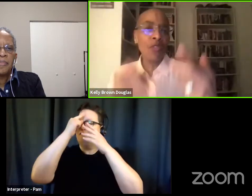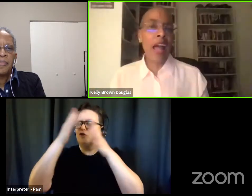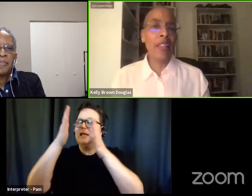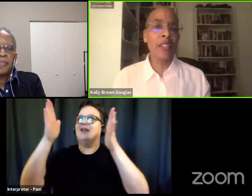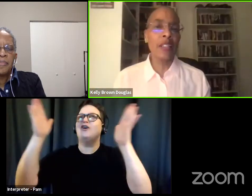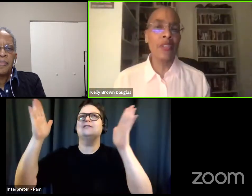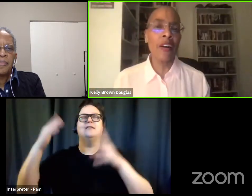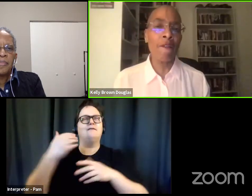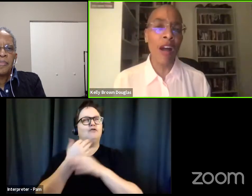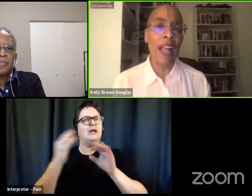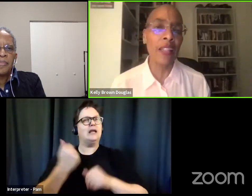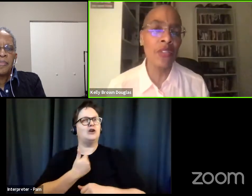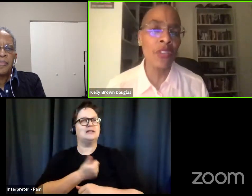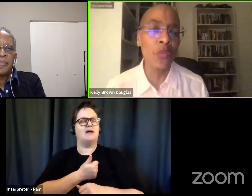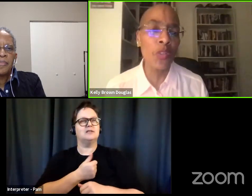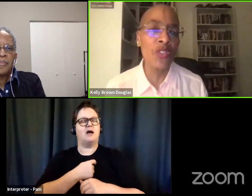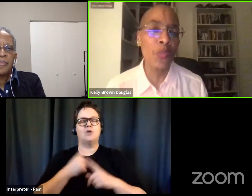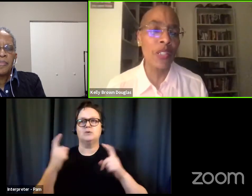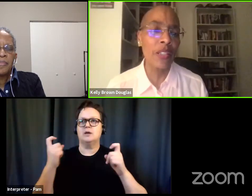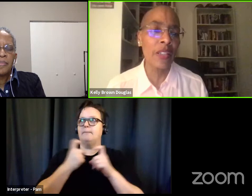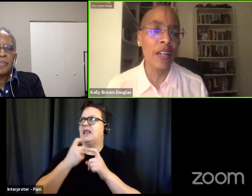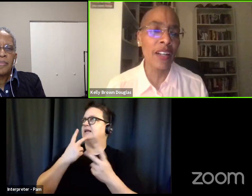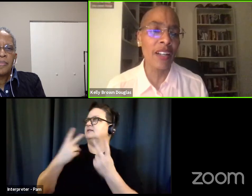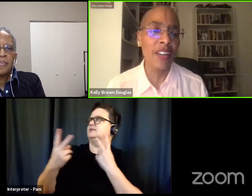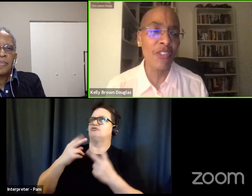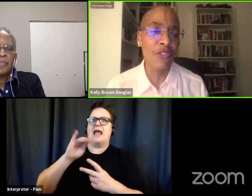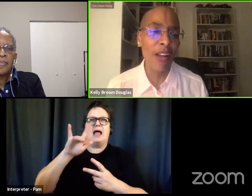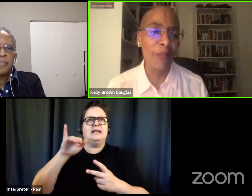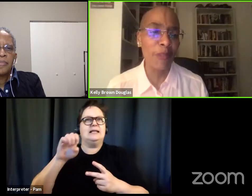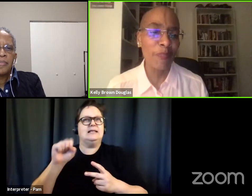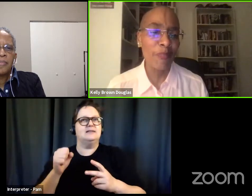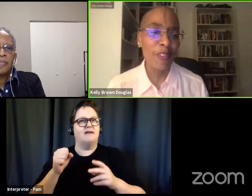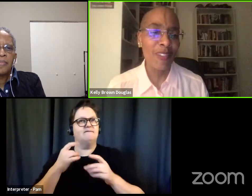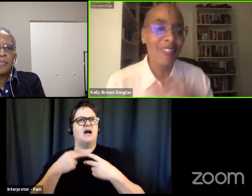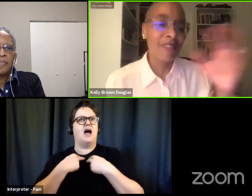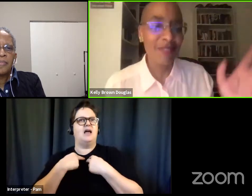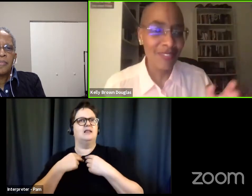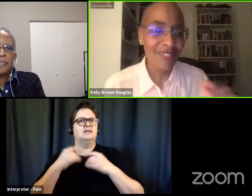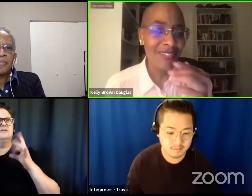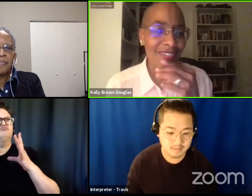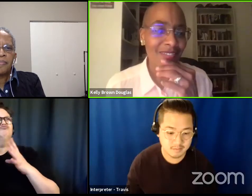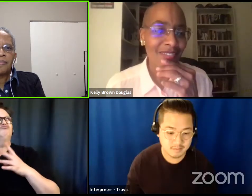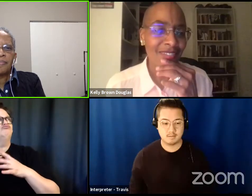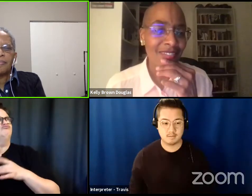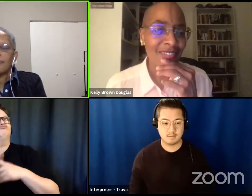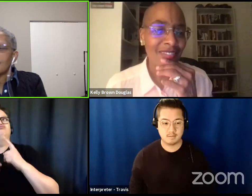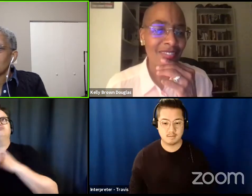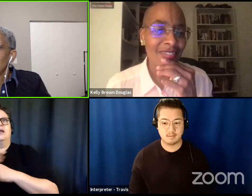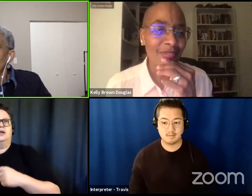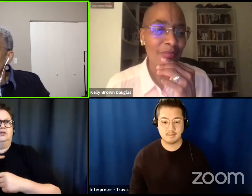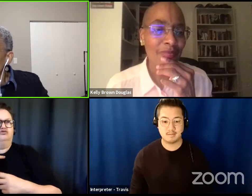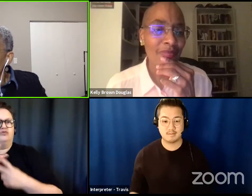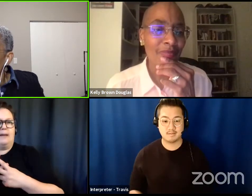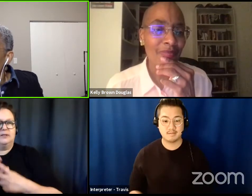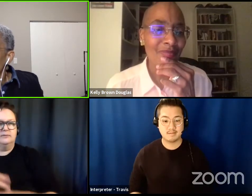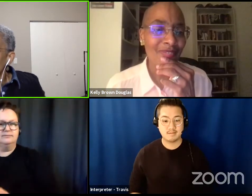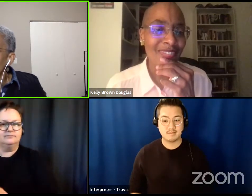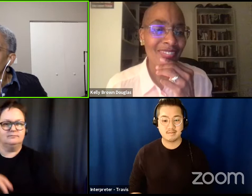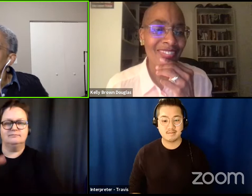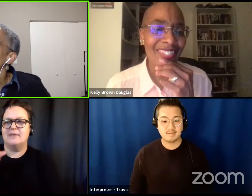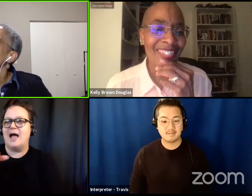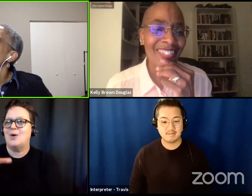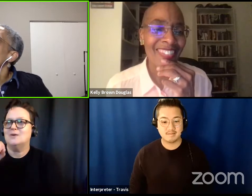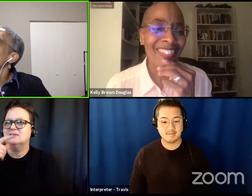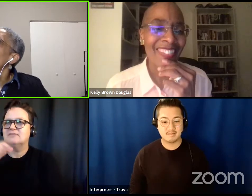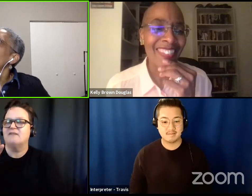complex realities of violence into which we are trapped. Mm-hmm. Mm-hmm. Mm-hmm.